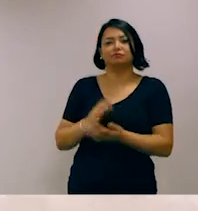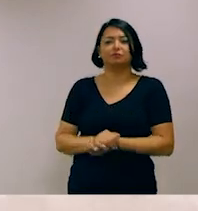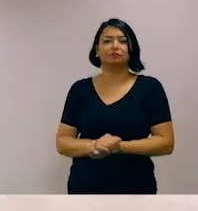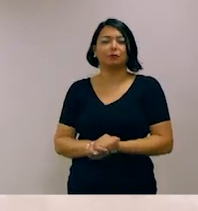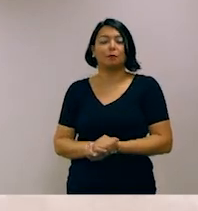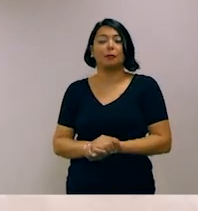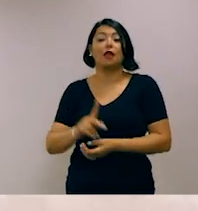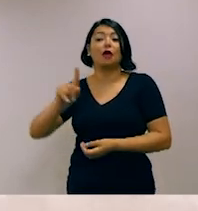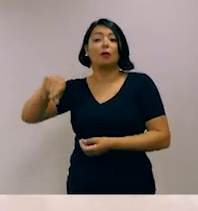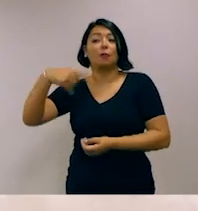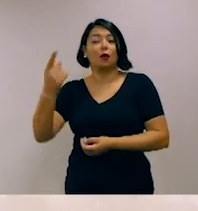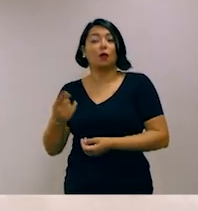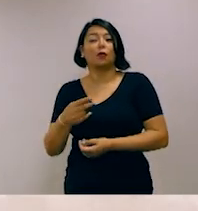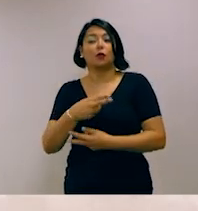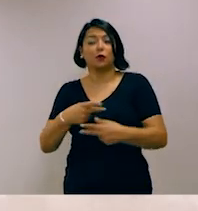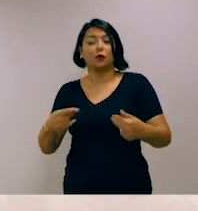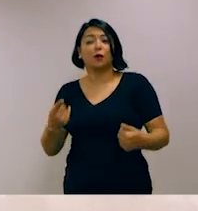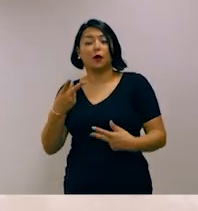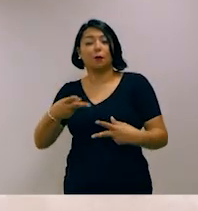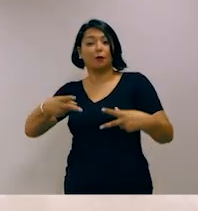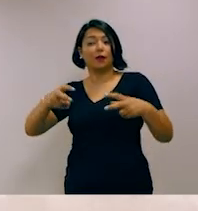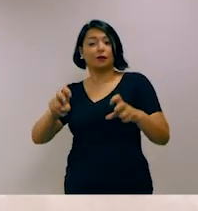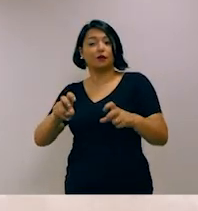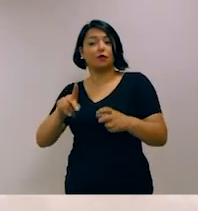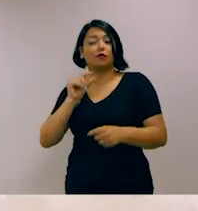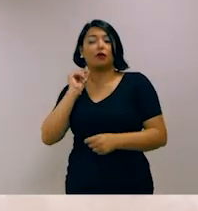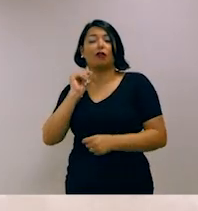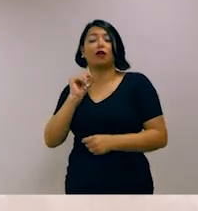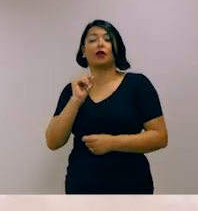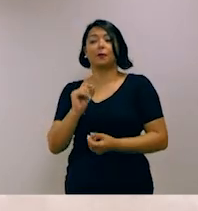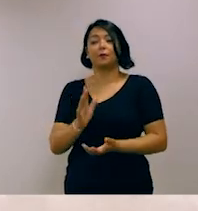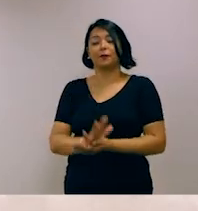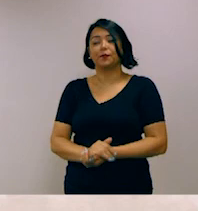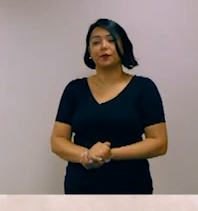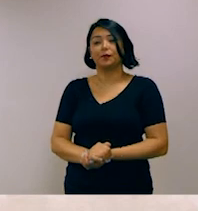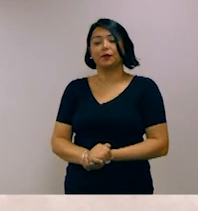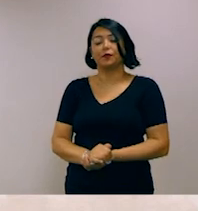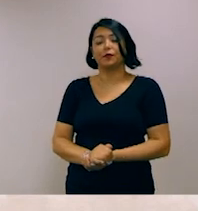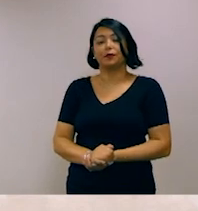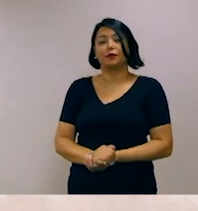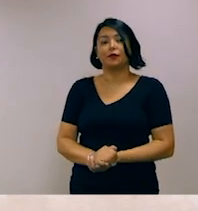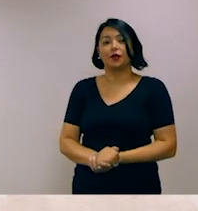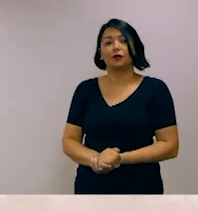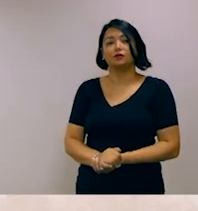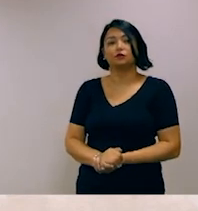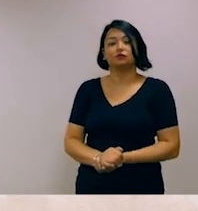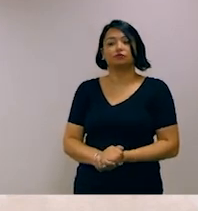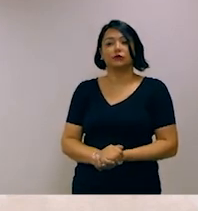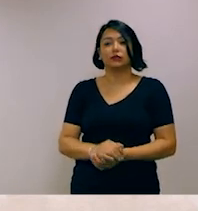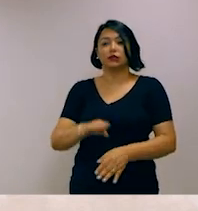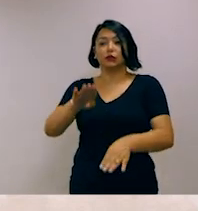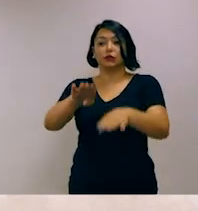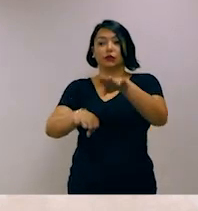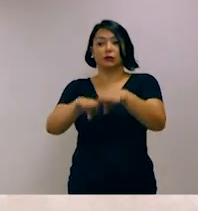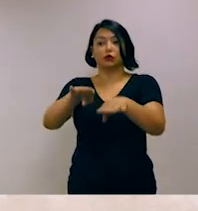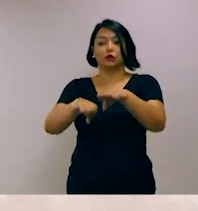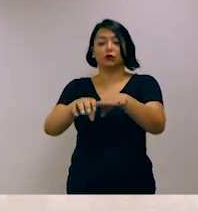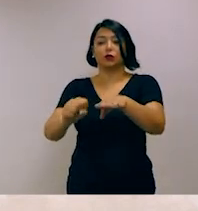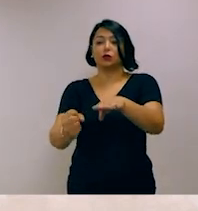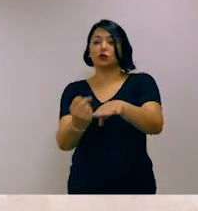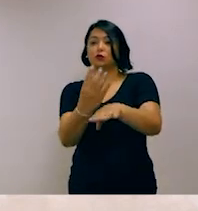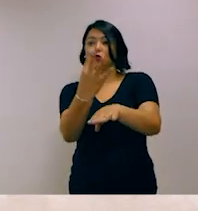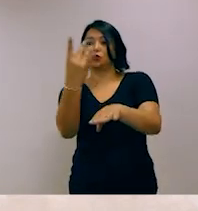aspect that interfered a lot in the training, in the results, was